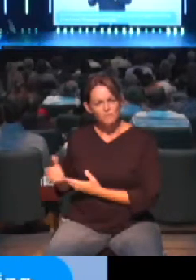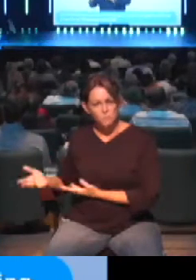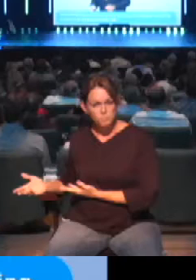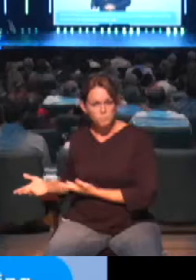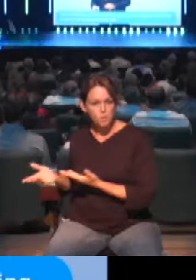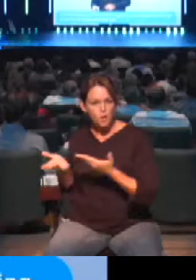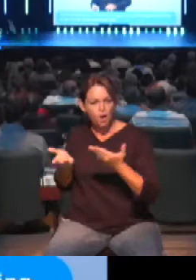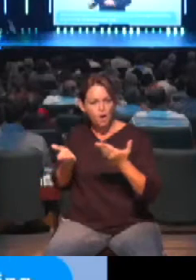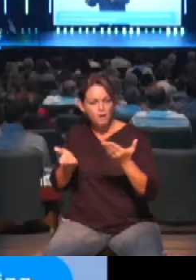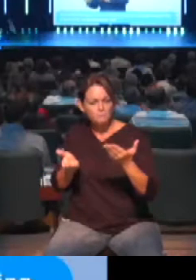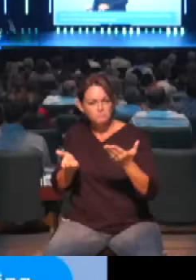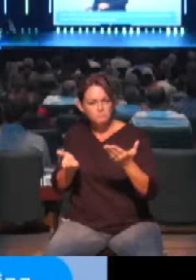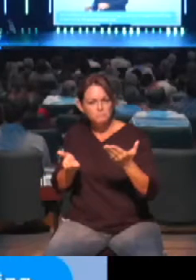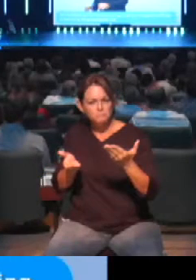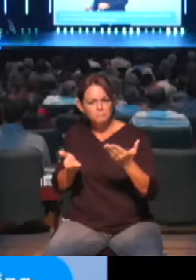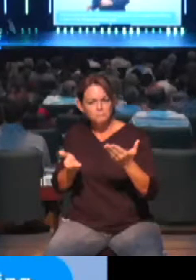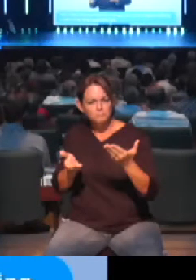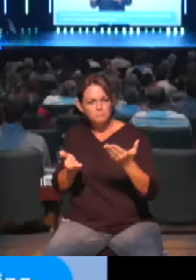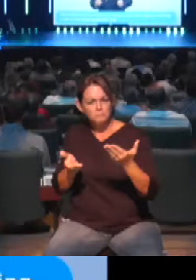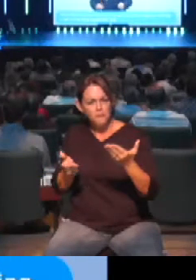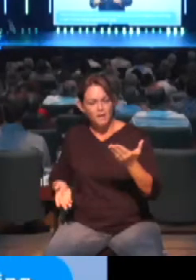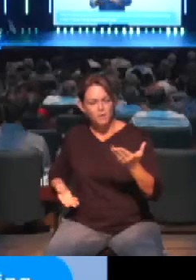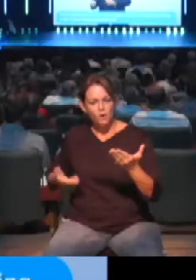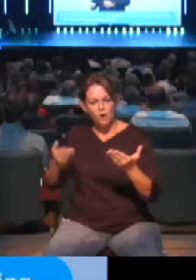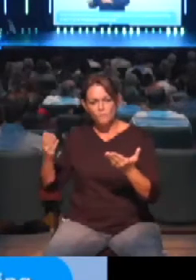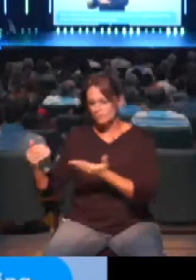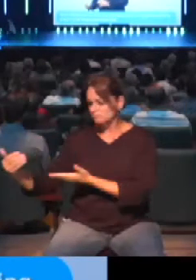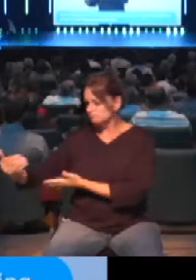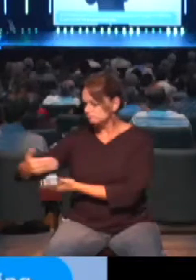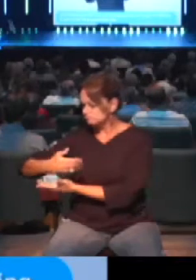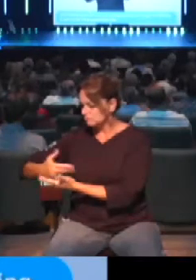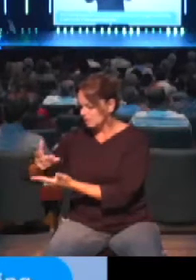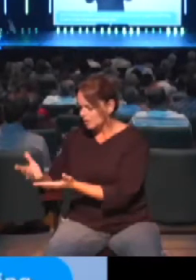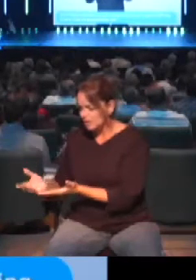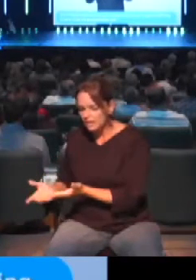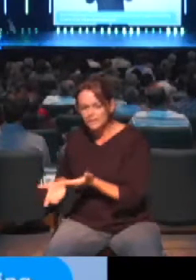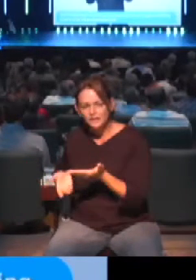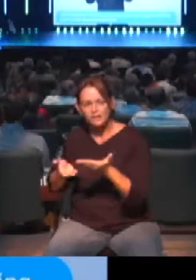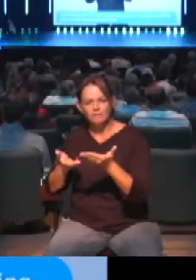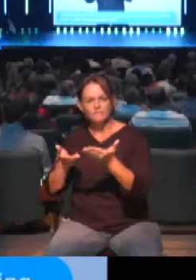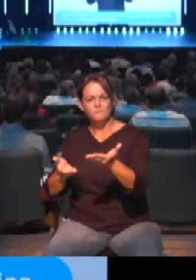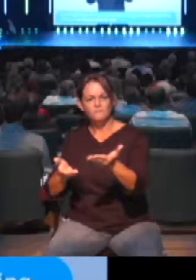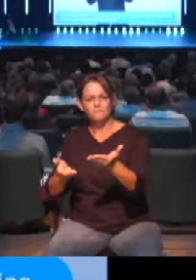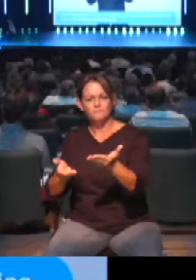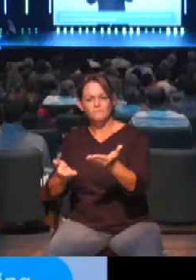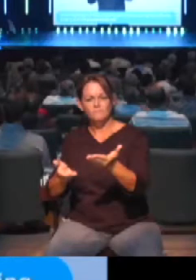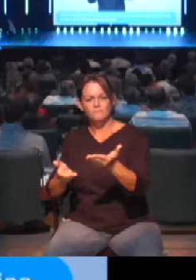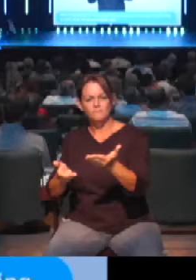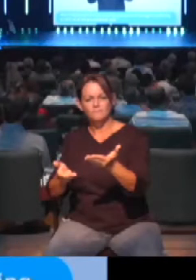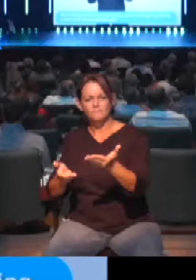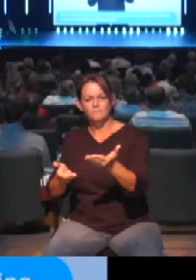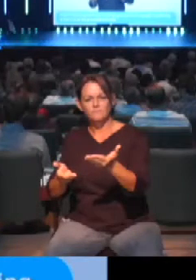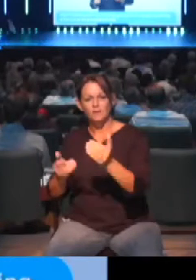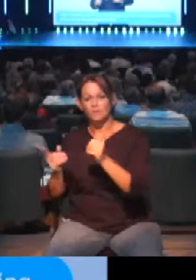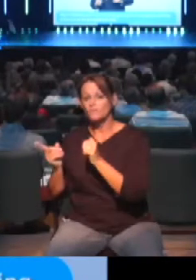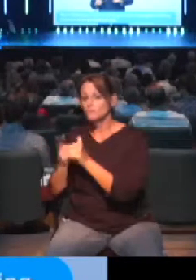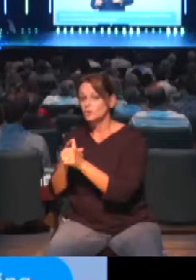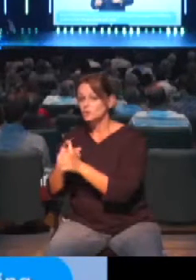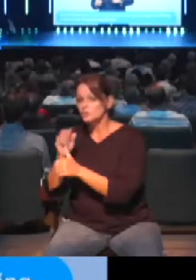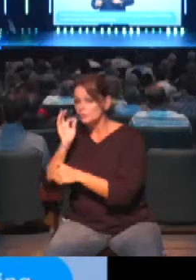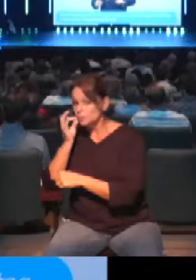brought an offering of the fruit of the ground to the Lord. Notice it specifically does not say first